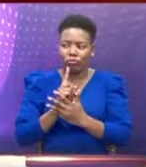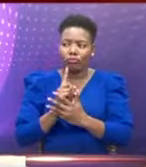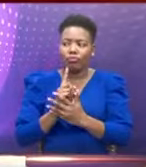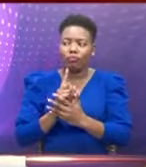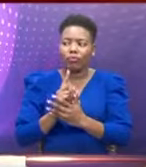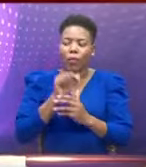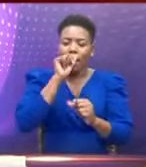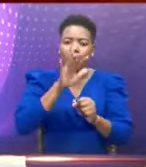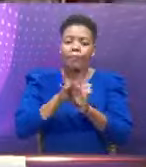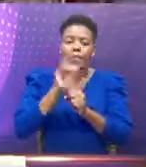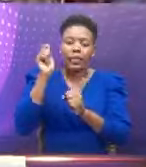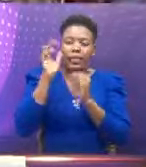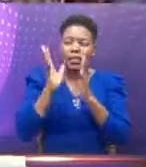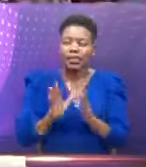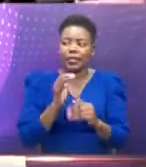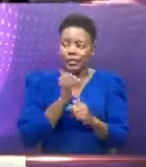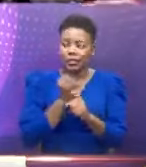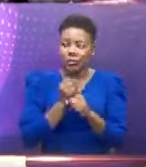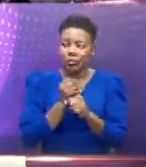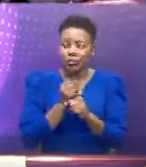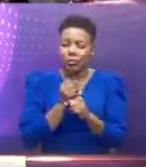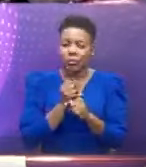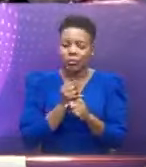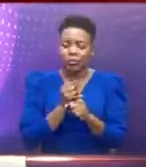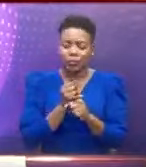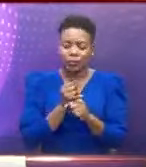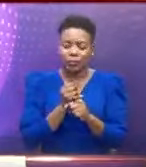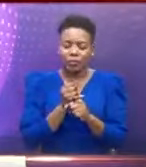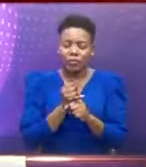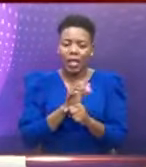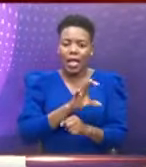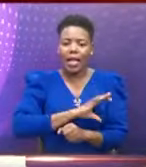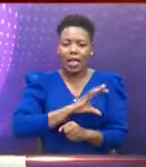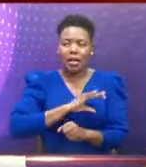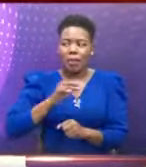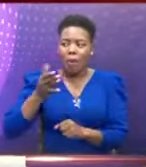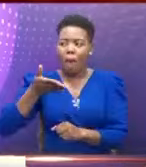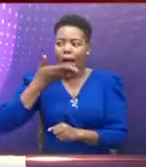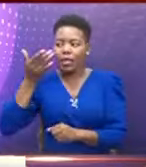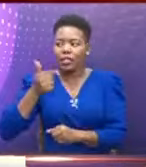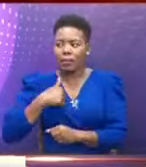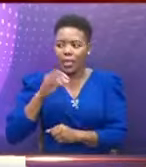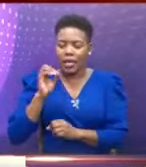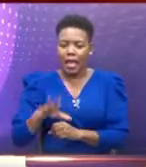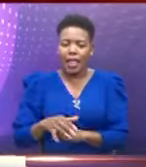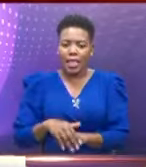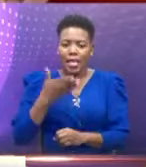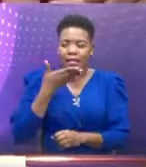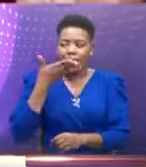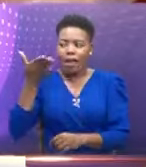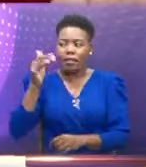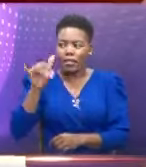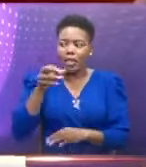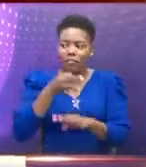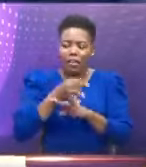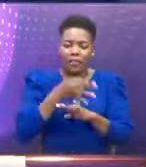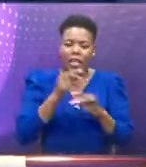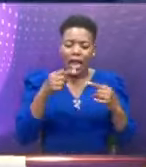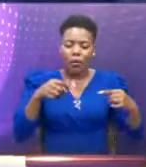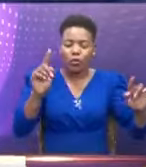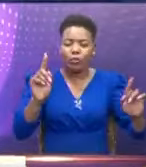was promising Kenyans jobs and charging them jobs. The Canadians were not responding to me. They were responding to that fake